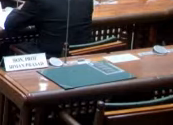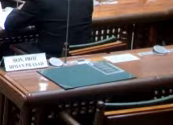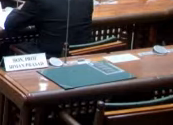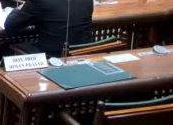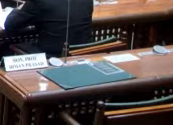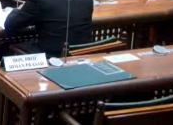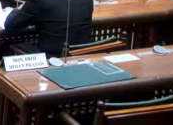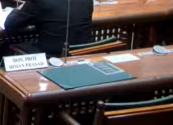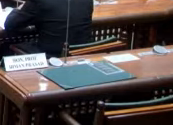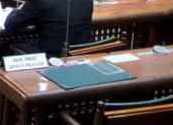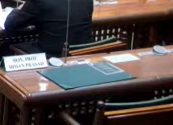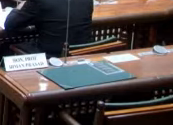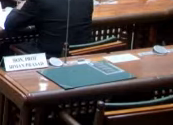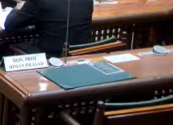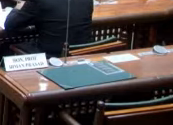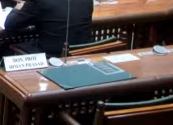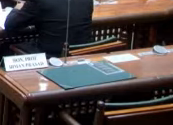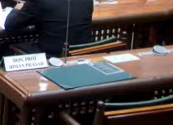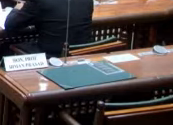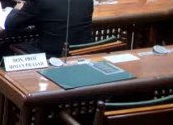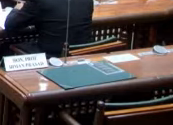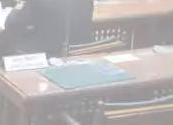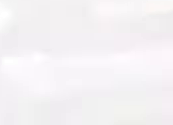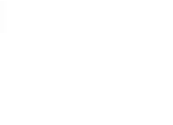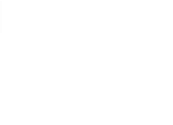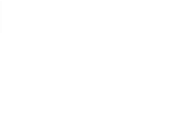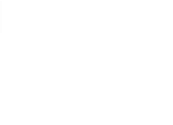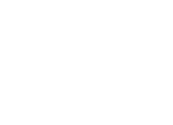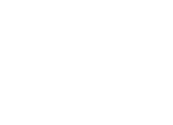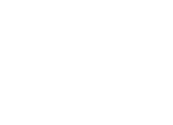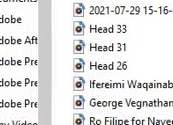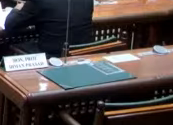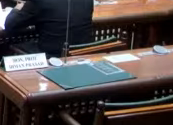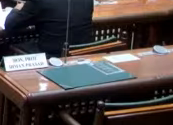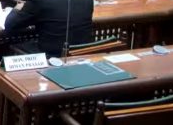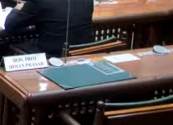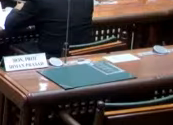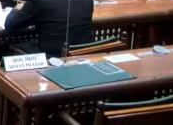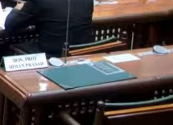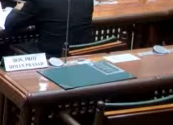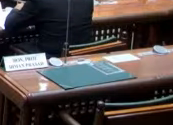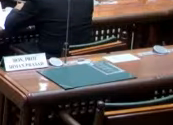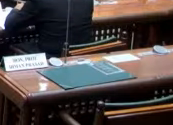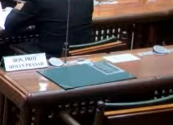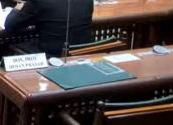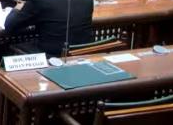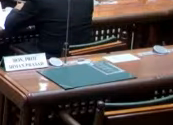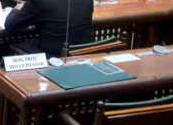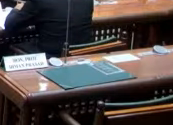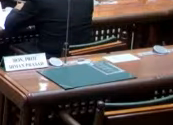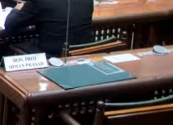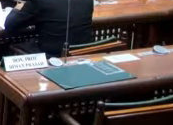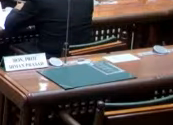Thank you, Honorable Speaker. Speaker, before I go into my short response,